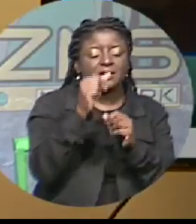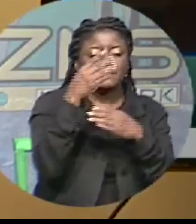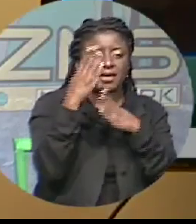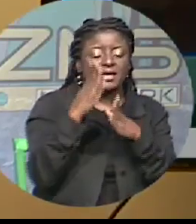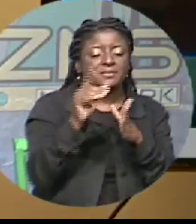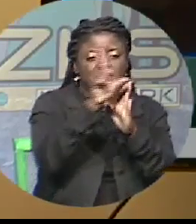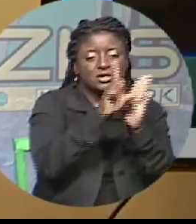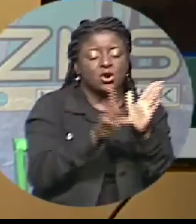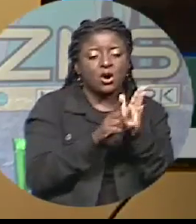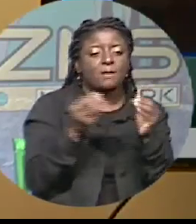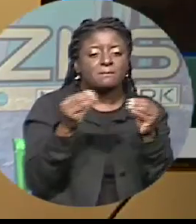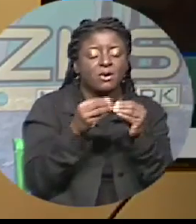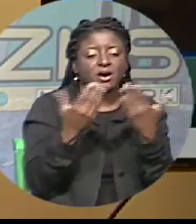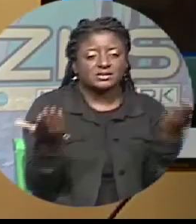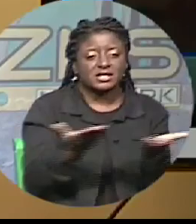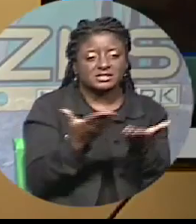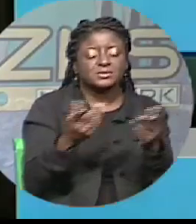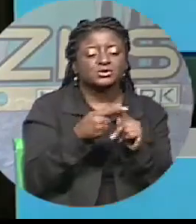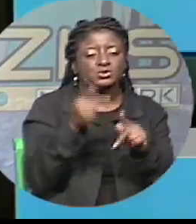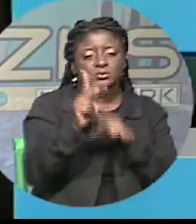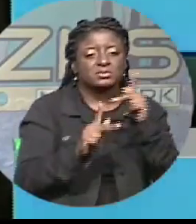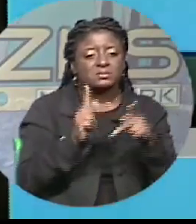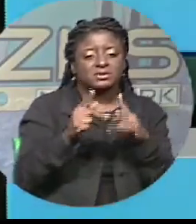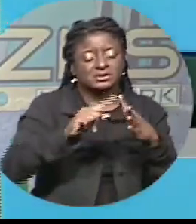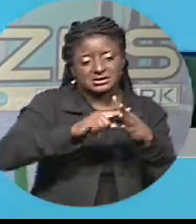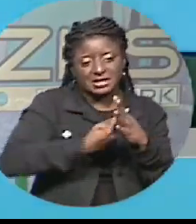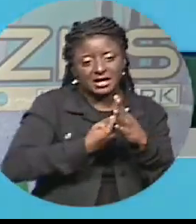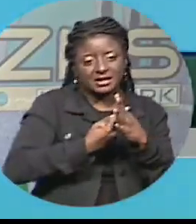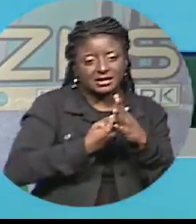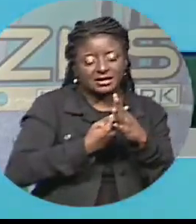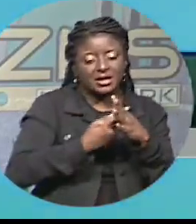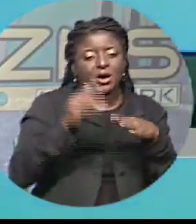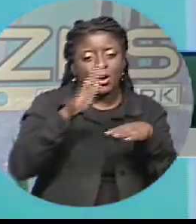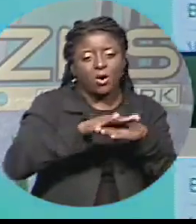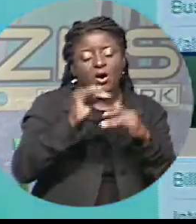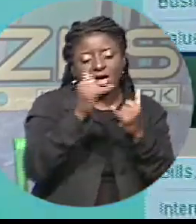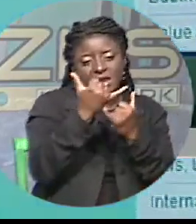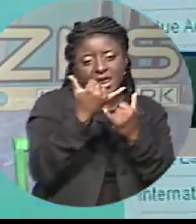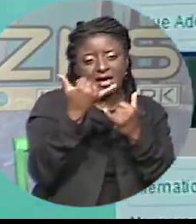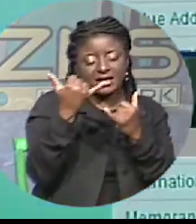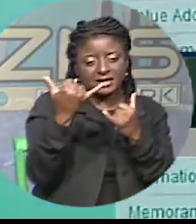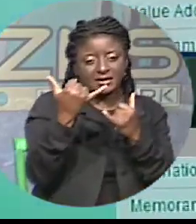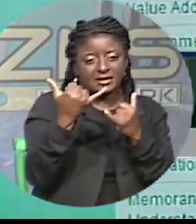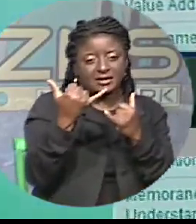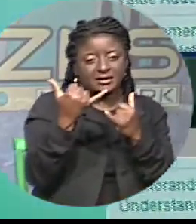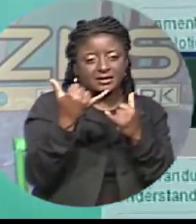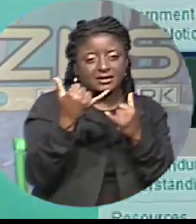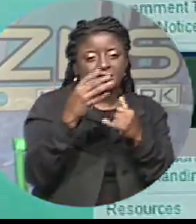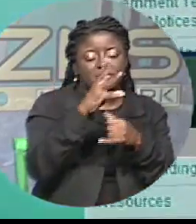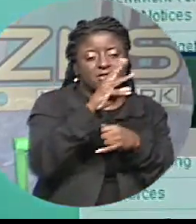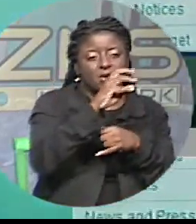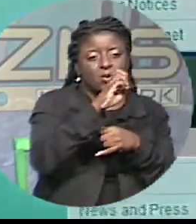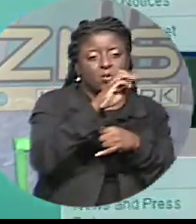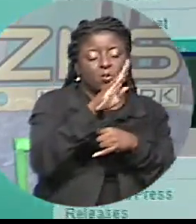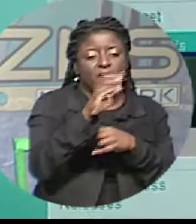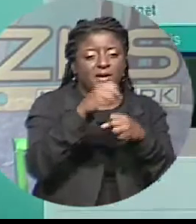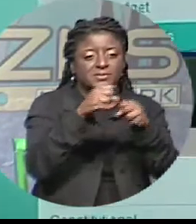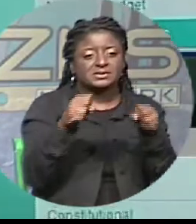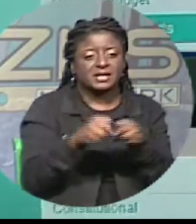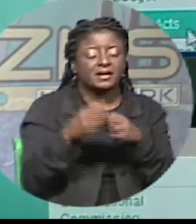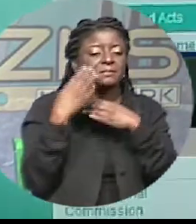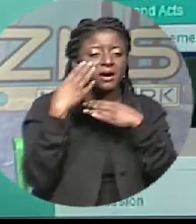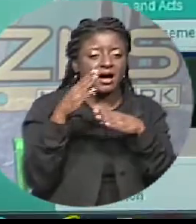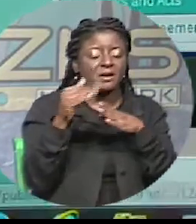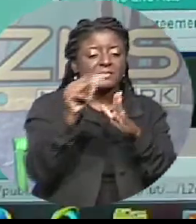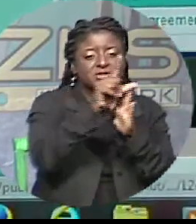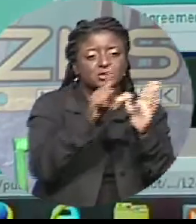Laws Online today. The site has been updated to include laws up to December 2014. And going forward, Attorney General